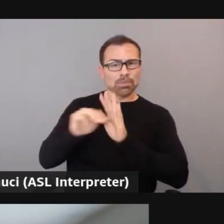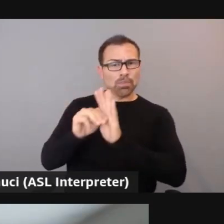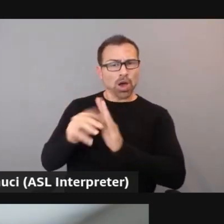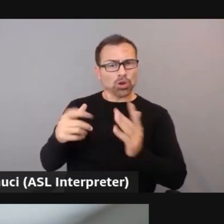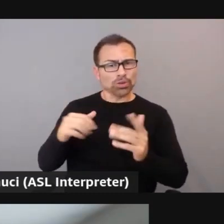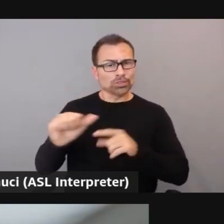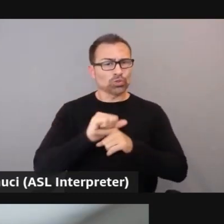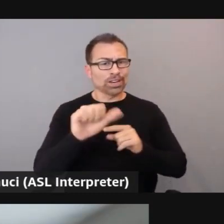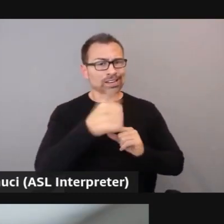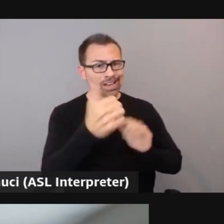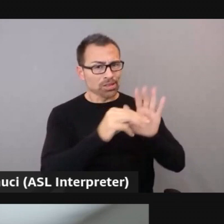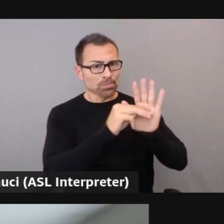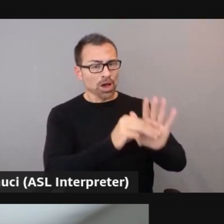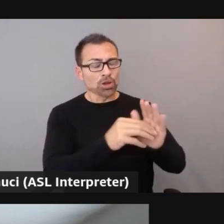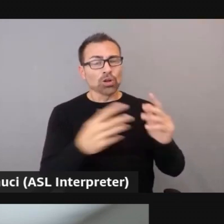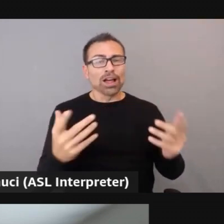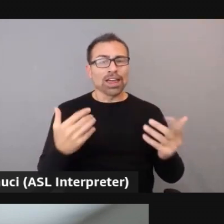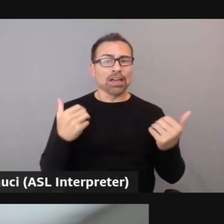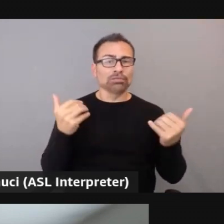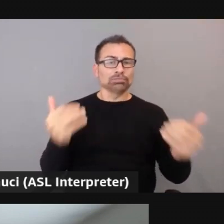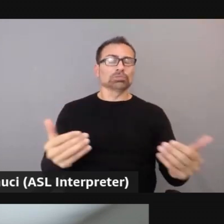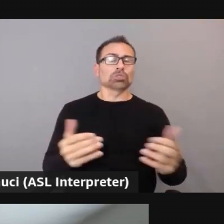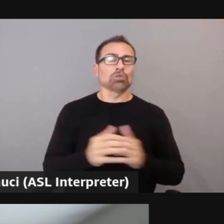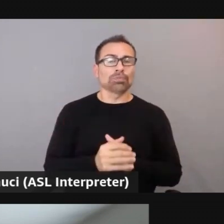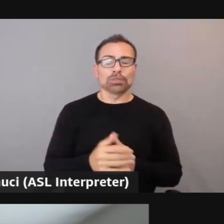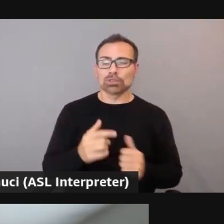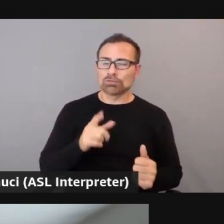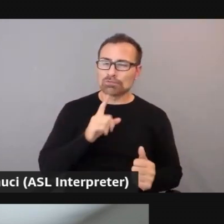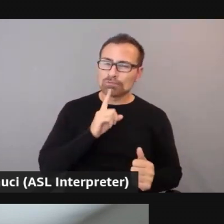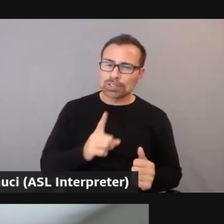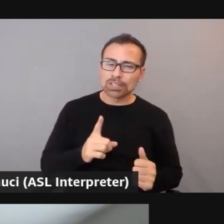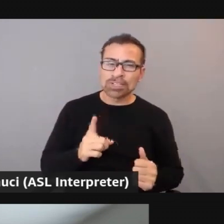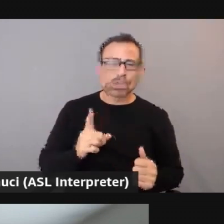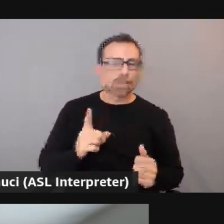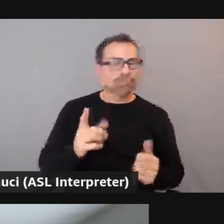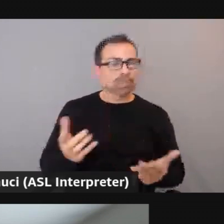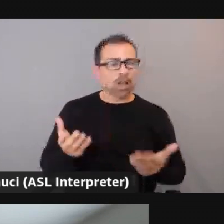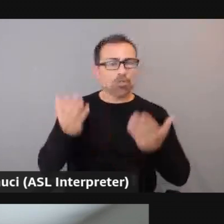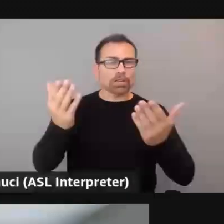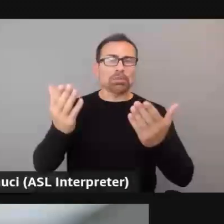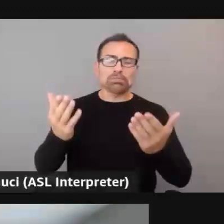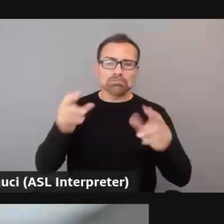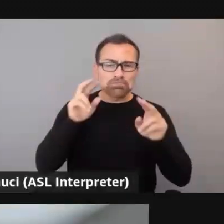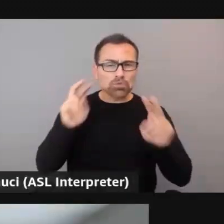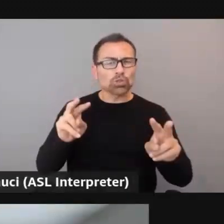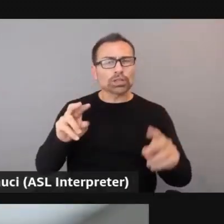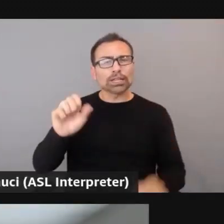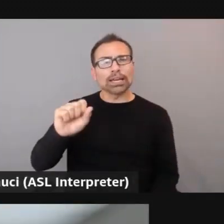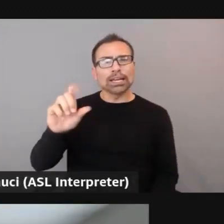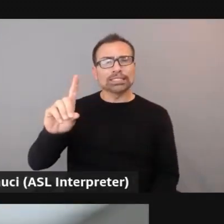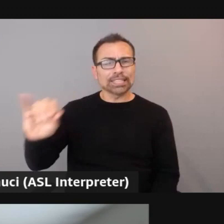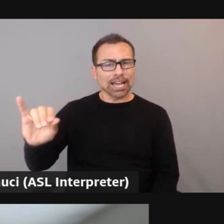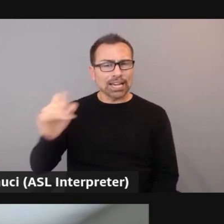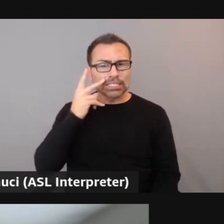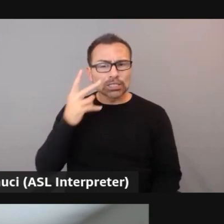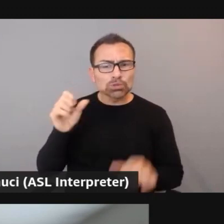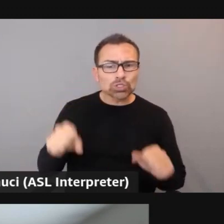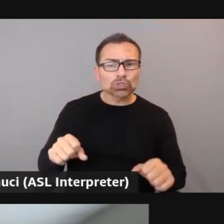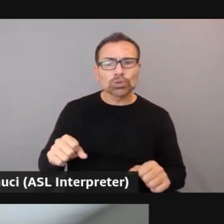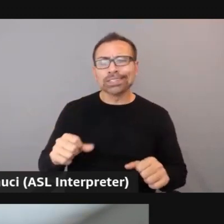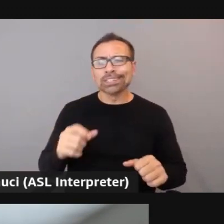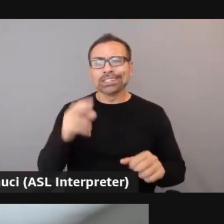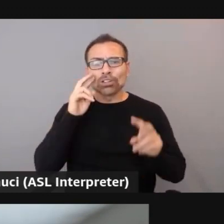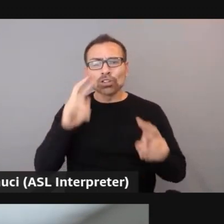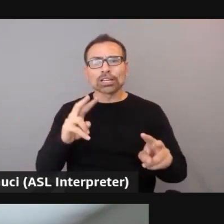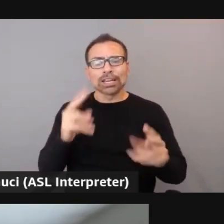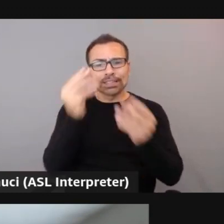so again, highly recommend folks to go take a look at ASDI and see what you can do with it. Check out Data Exchange, see what you can do with it.